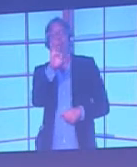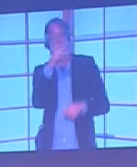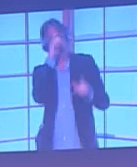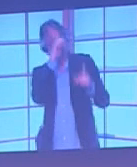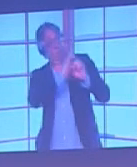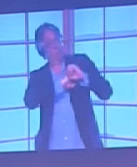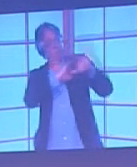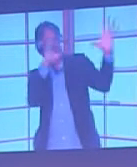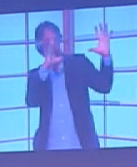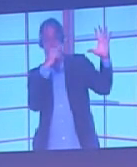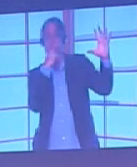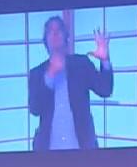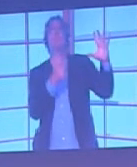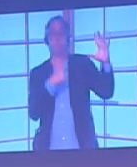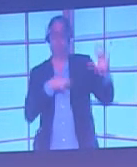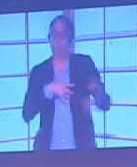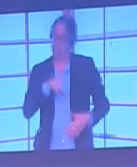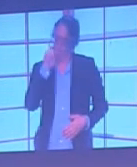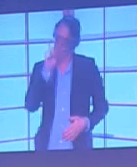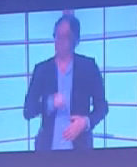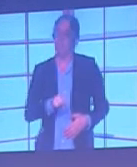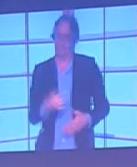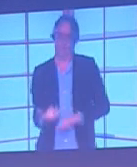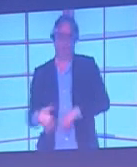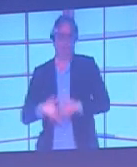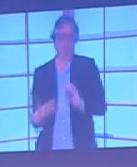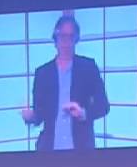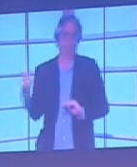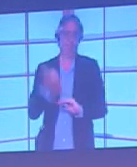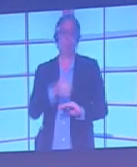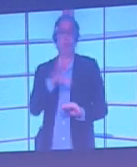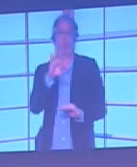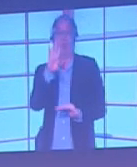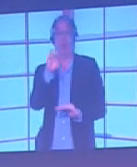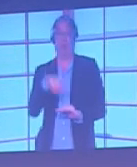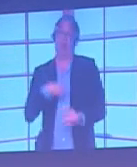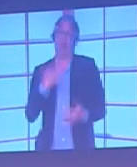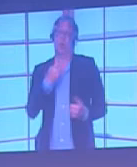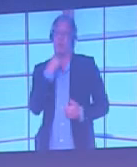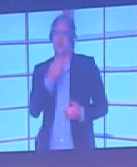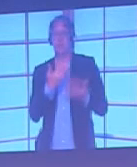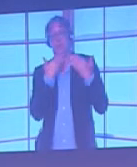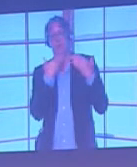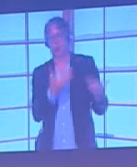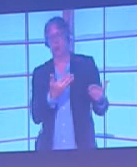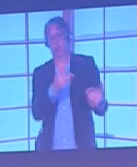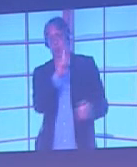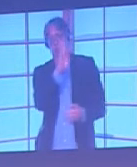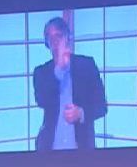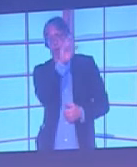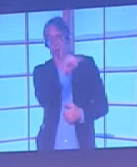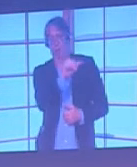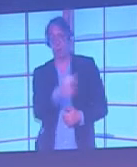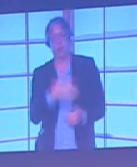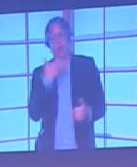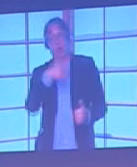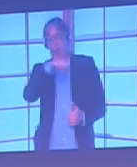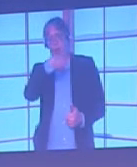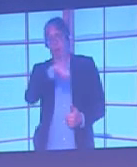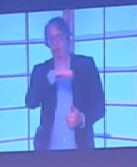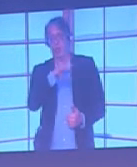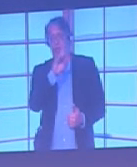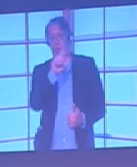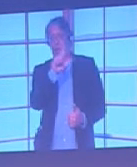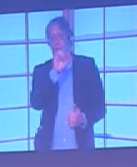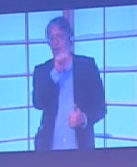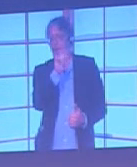the need and to act on it. And I want to express my gratitude to the organization, to President Michel Platini,